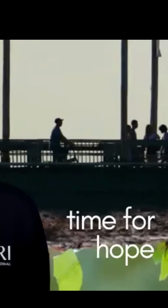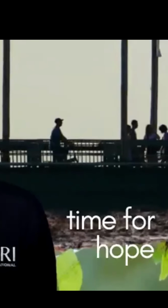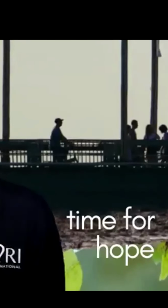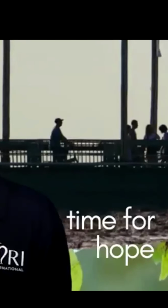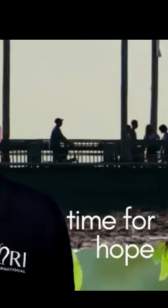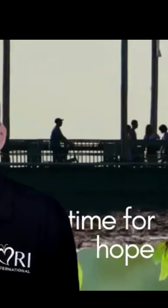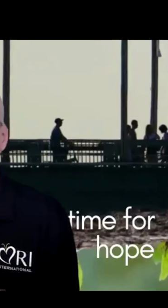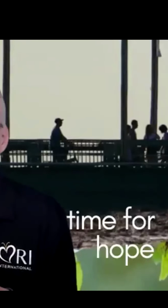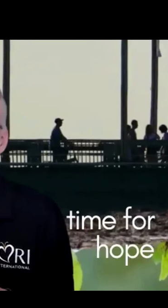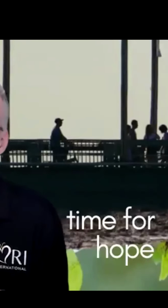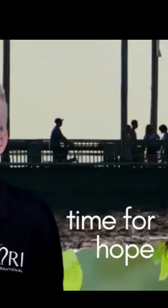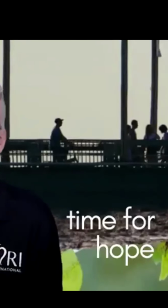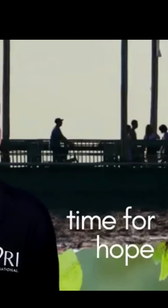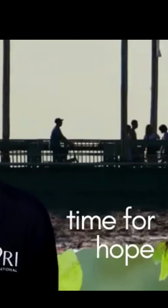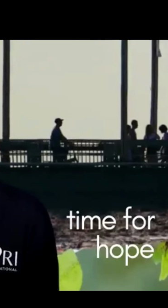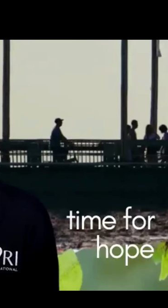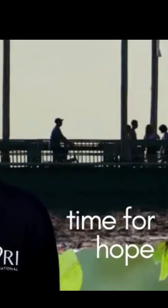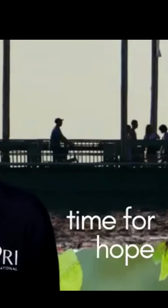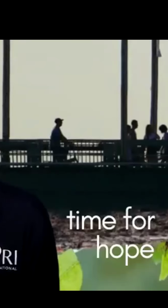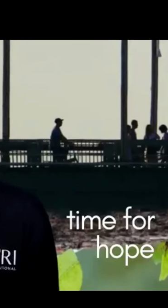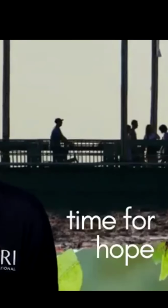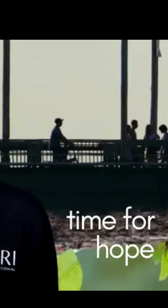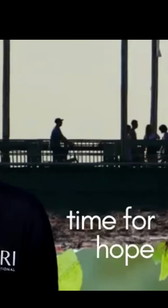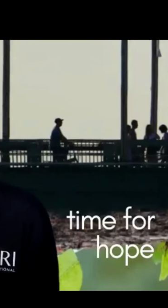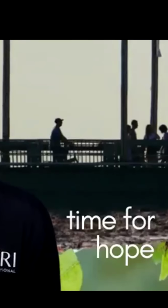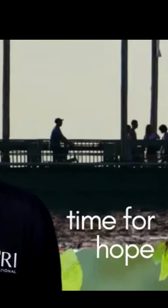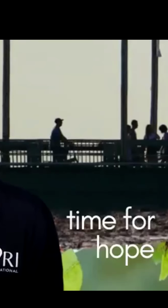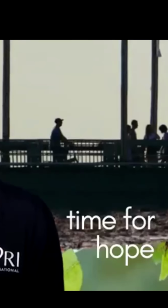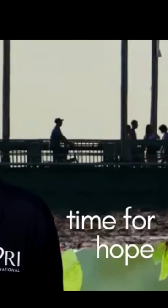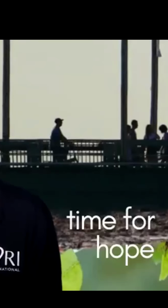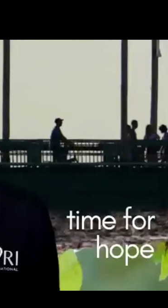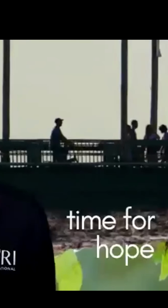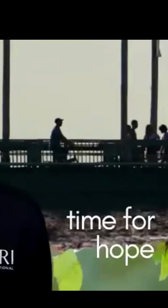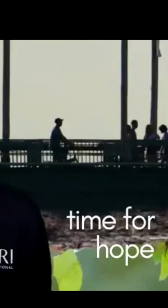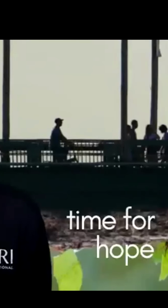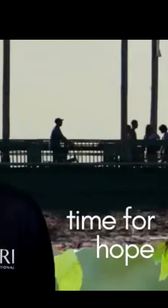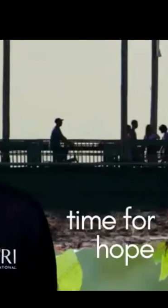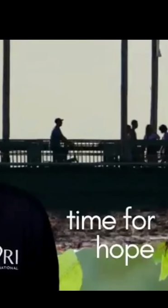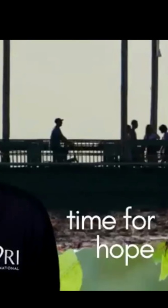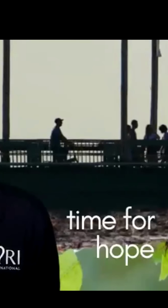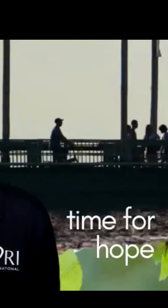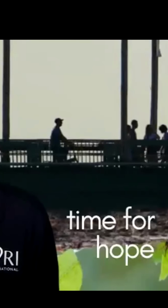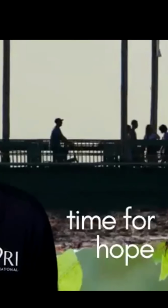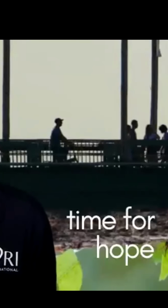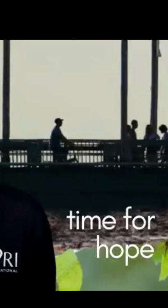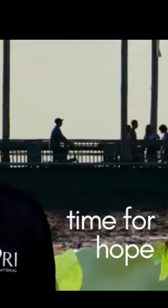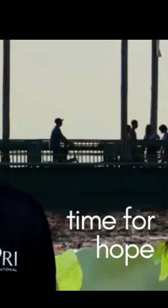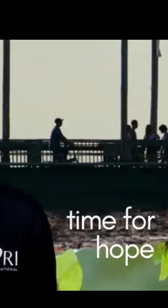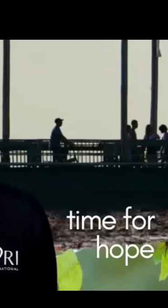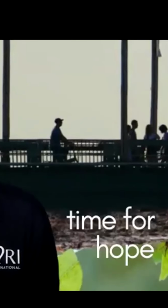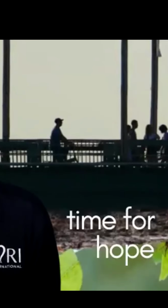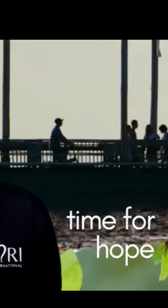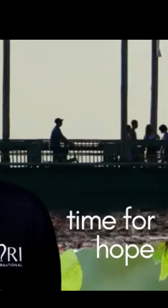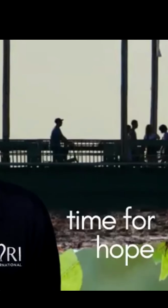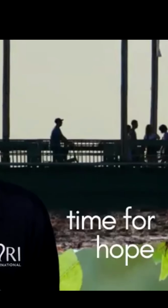see me in my counselor role, and I'm both a counselor and a peer support, and they see that counselor certificate, they immediately see